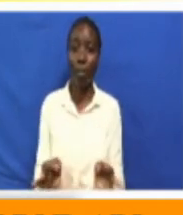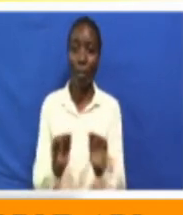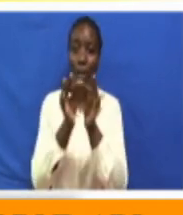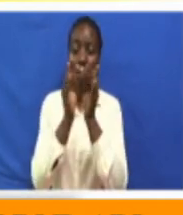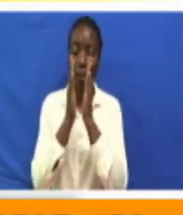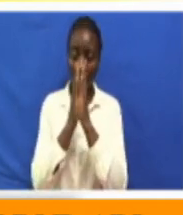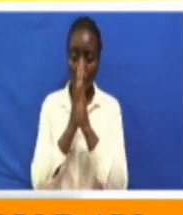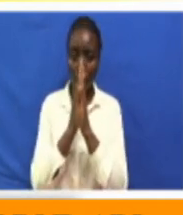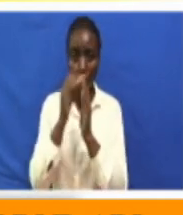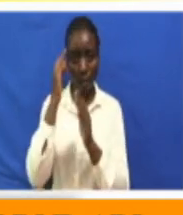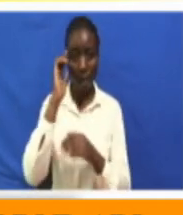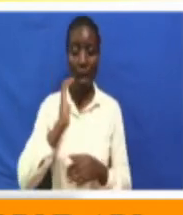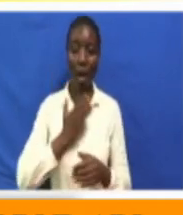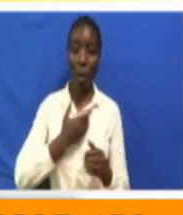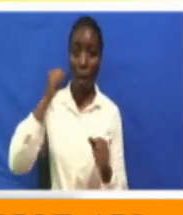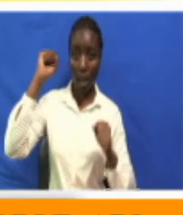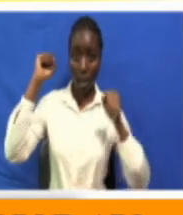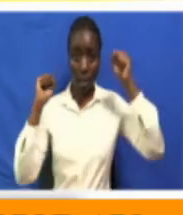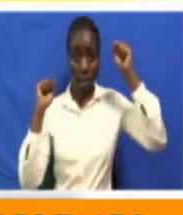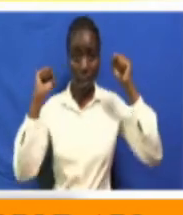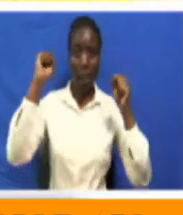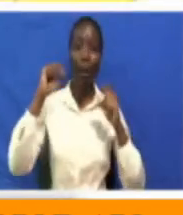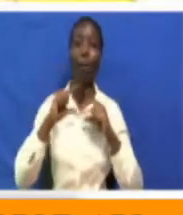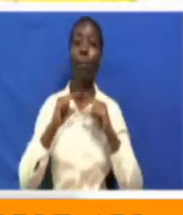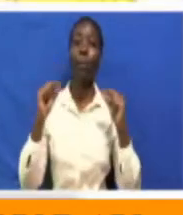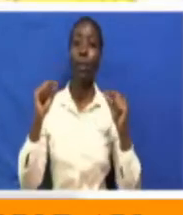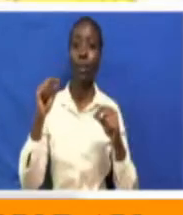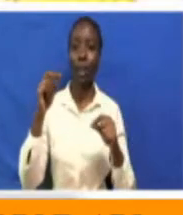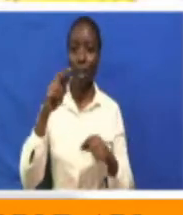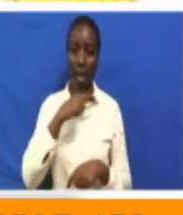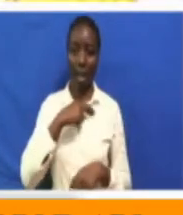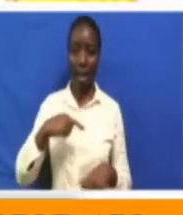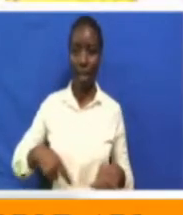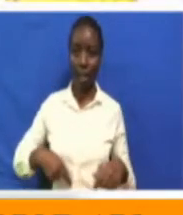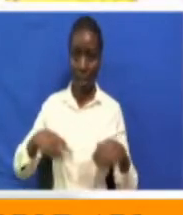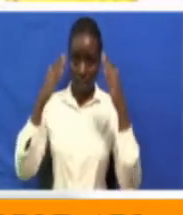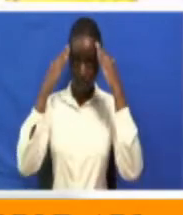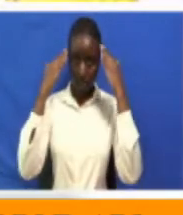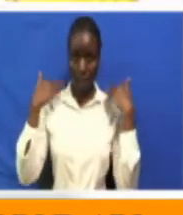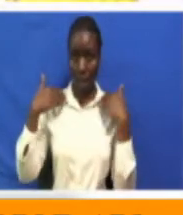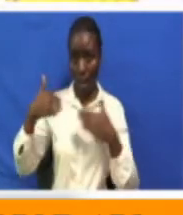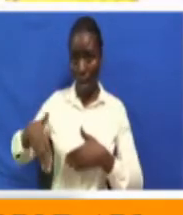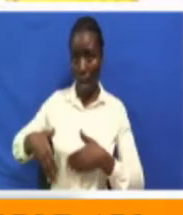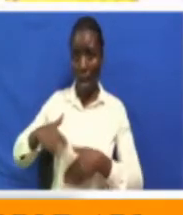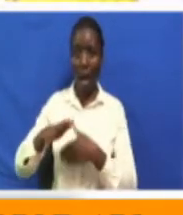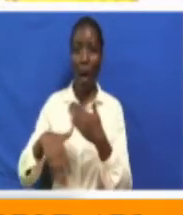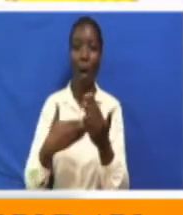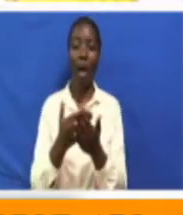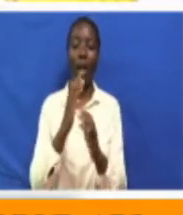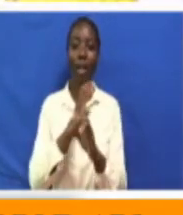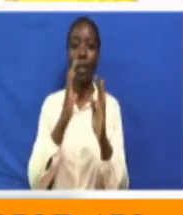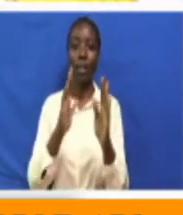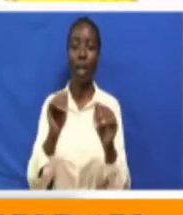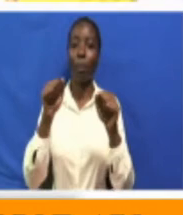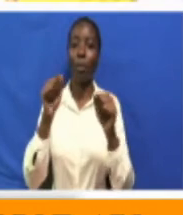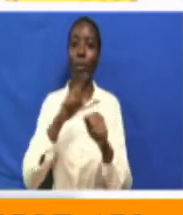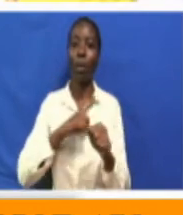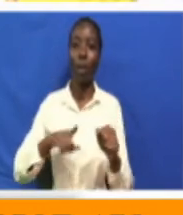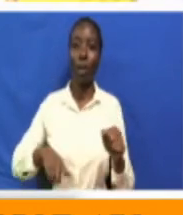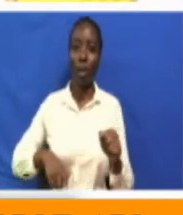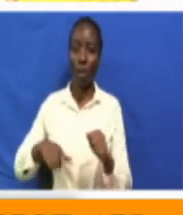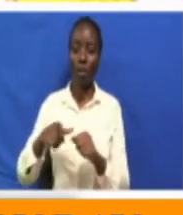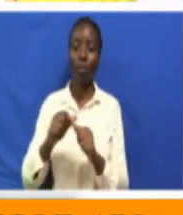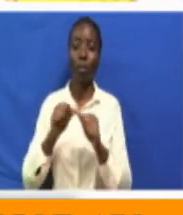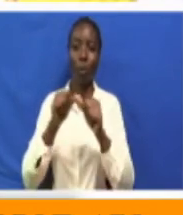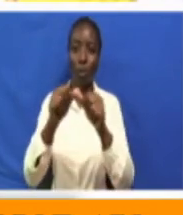Shepherds our priests religious men and women and all our Christians that the good Lord may continue